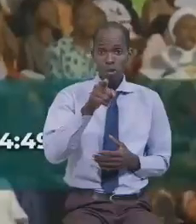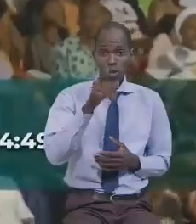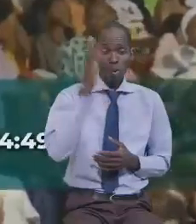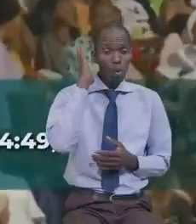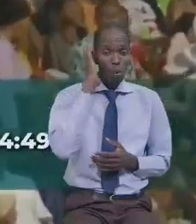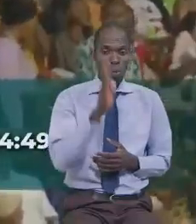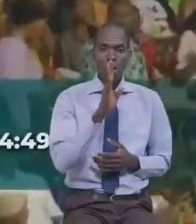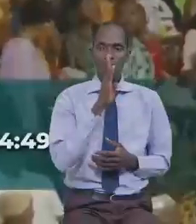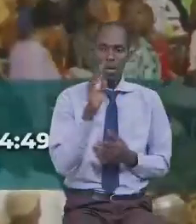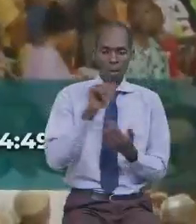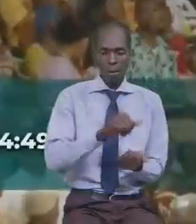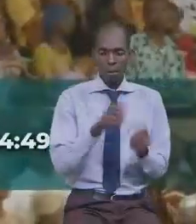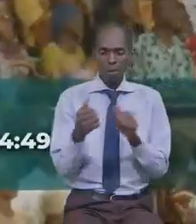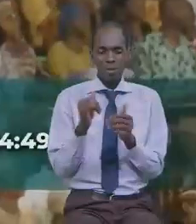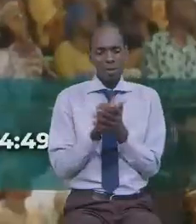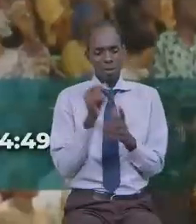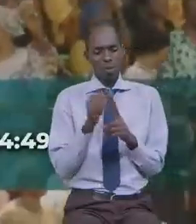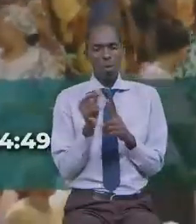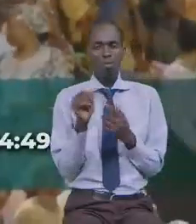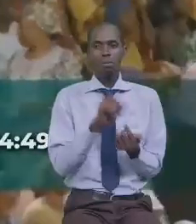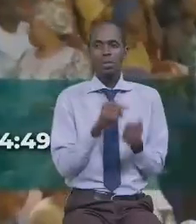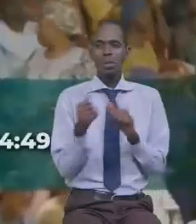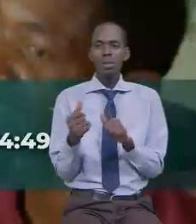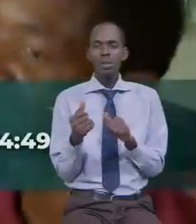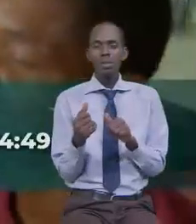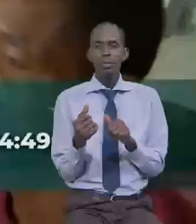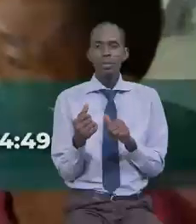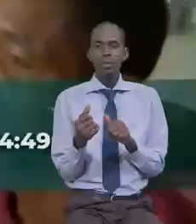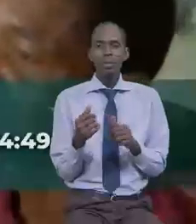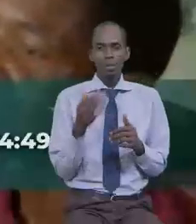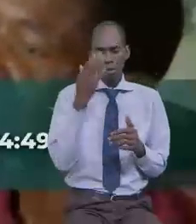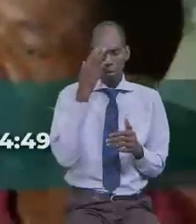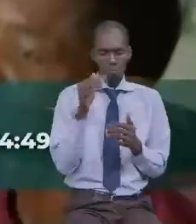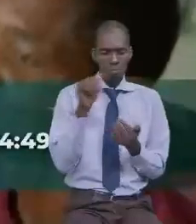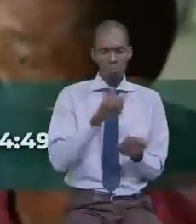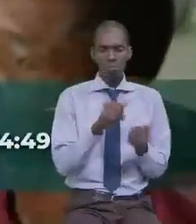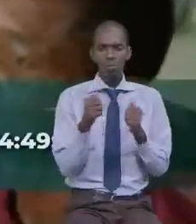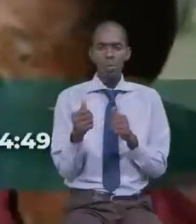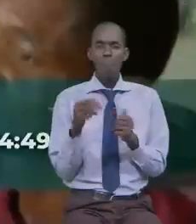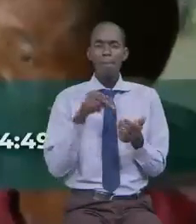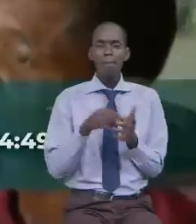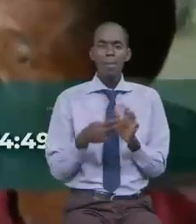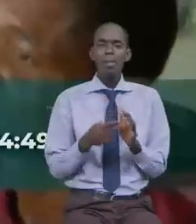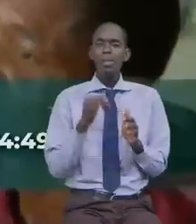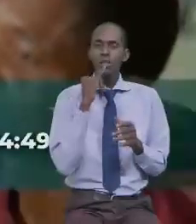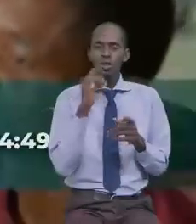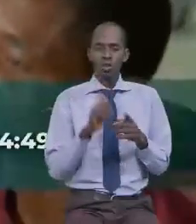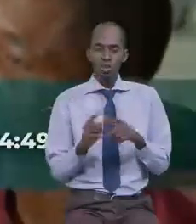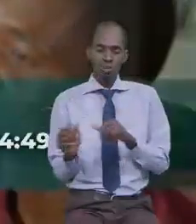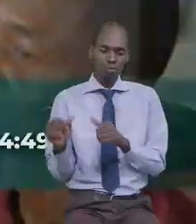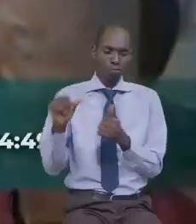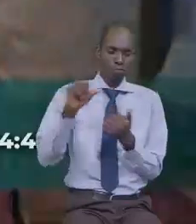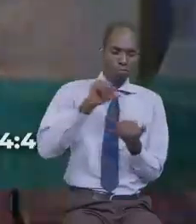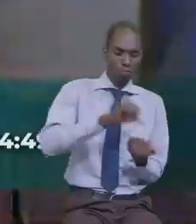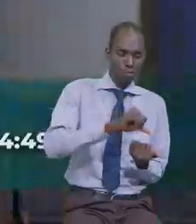baptized. That word baptize, baptizo in the original, is to dip you inside the